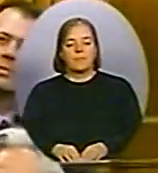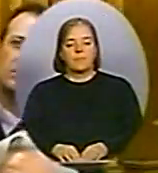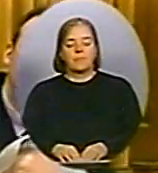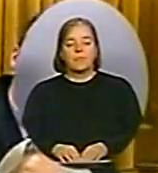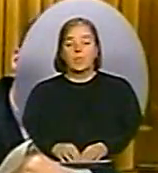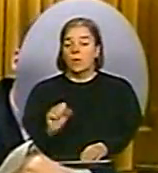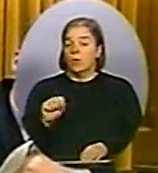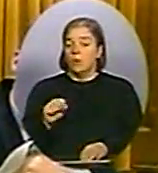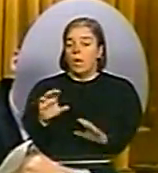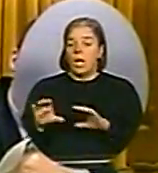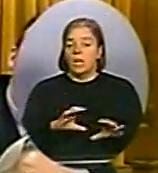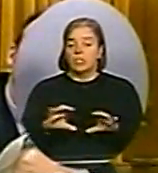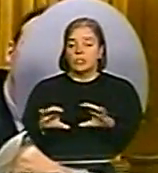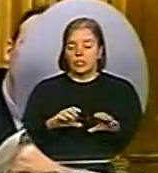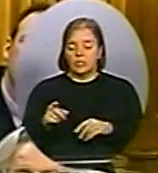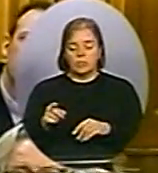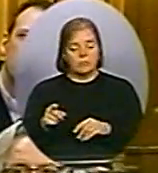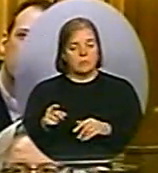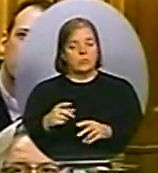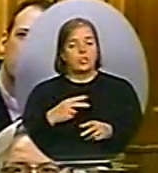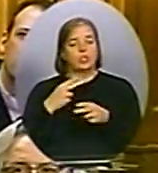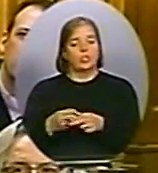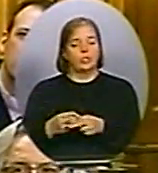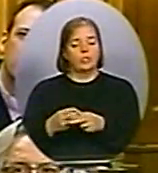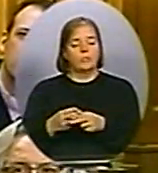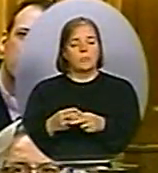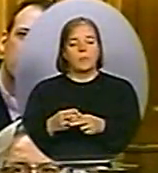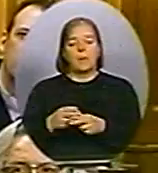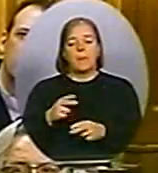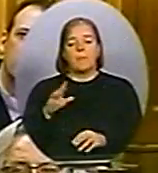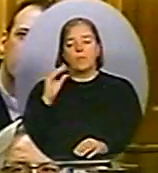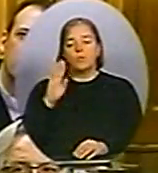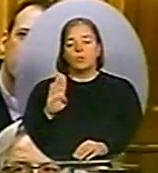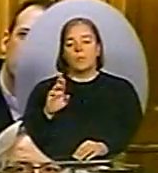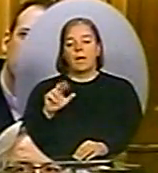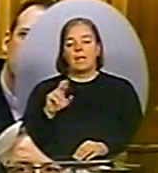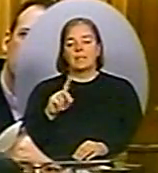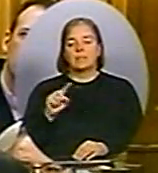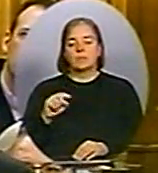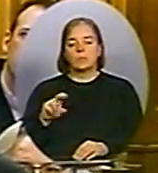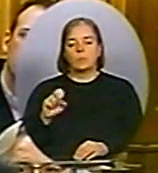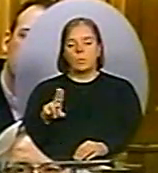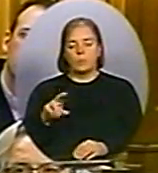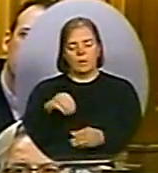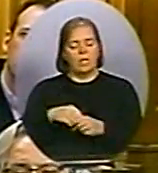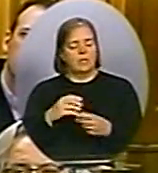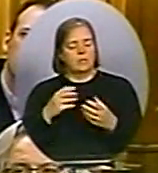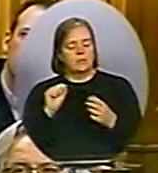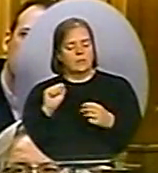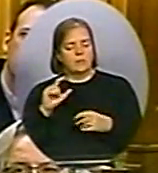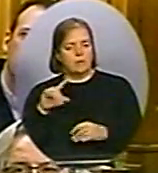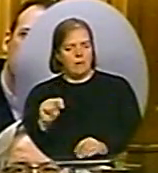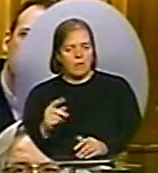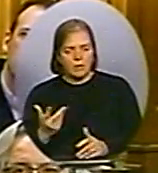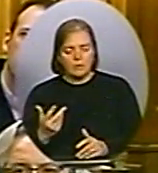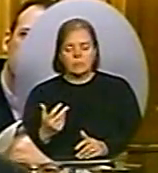Patrick Brazeau and set him up for life. That's action, all right. Now, speaking of which, Mr. Speaker, I actually I feel badly for the Conservative MPs